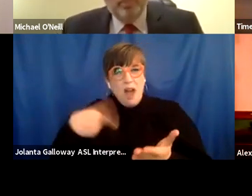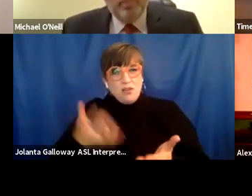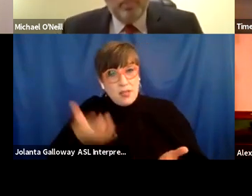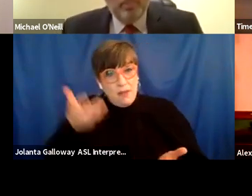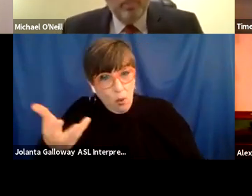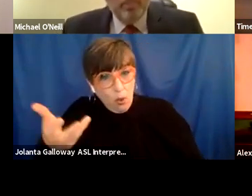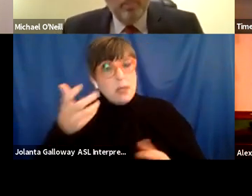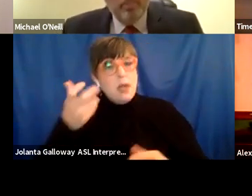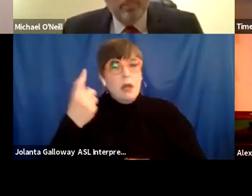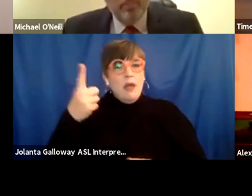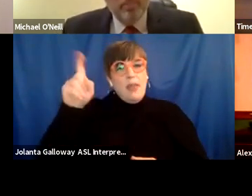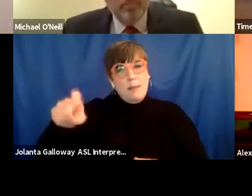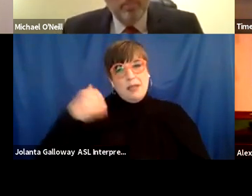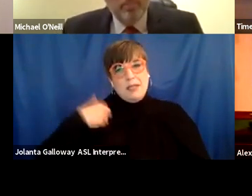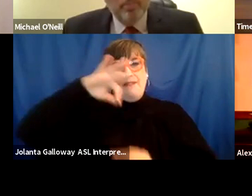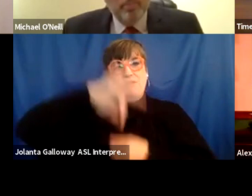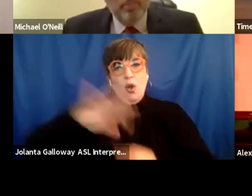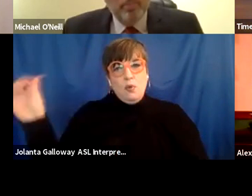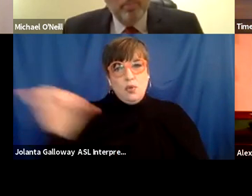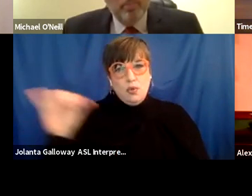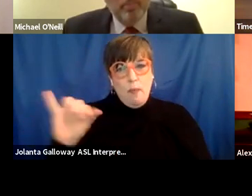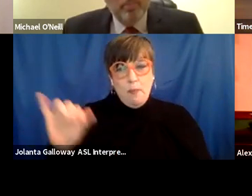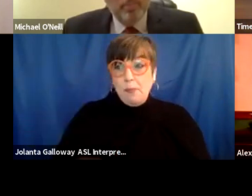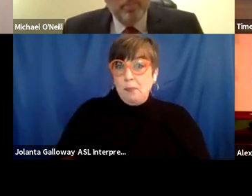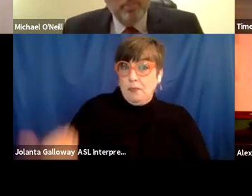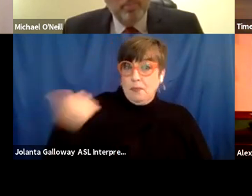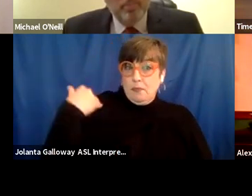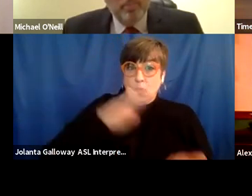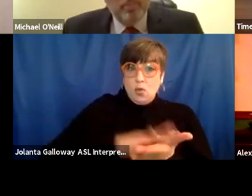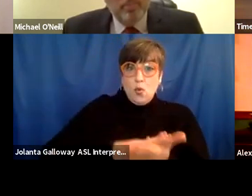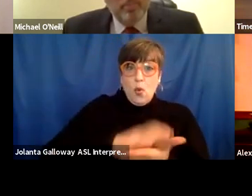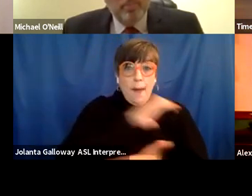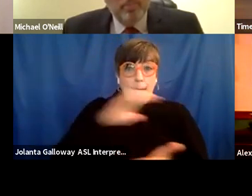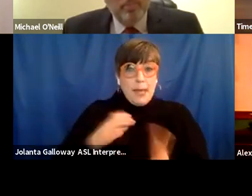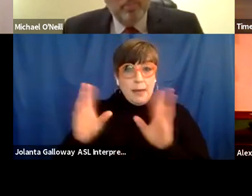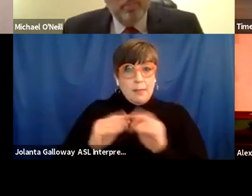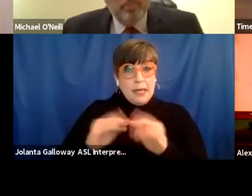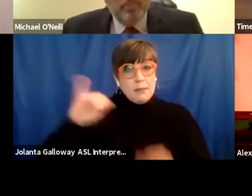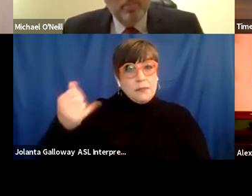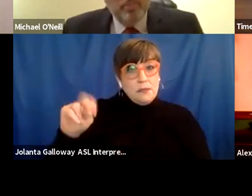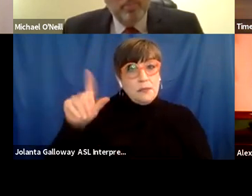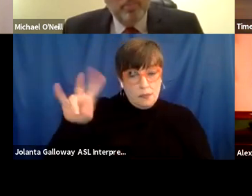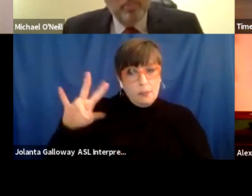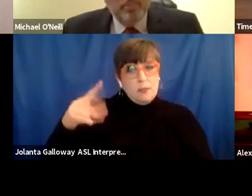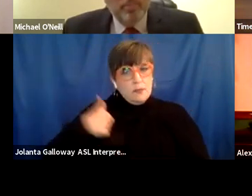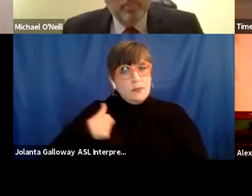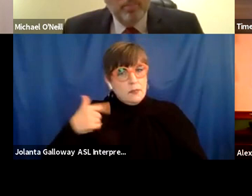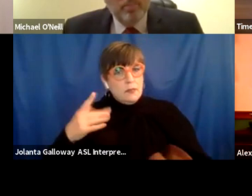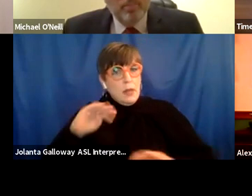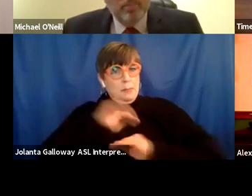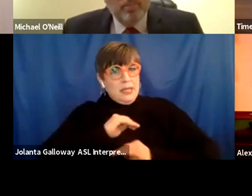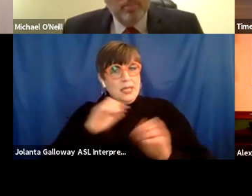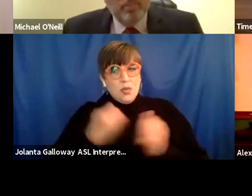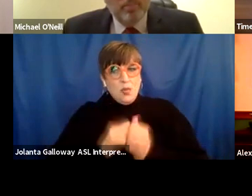need to have a vote. At the last school committee meeting on January 27th, I was pleased with the school committee's